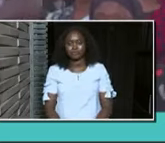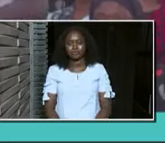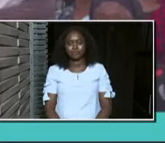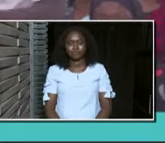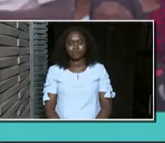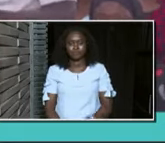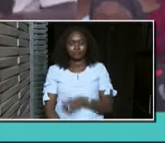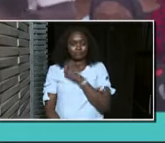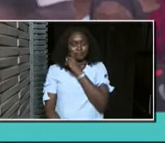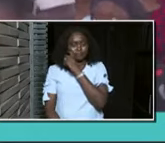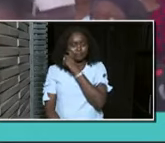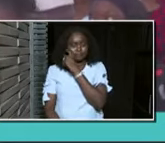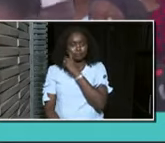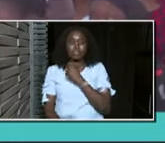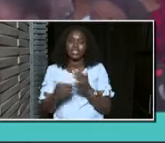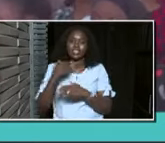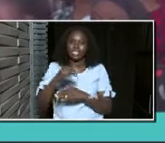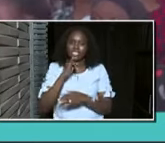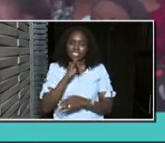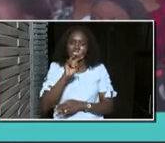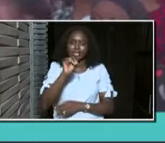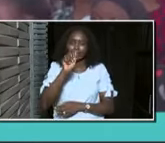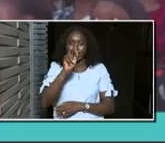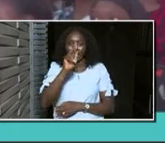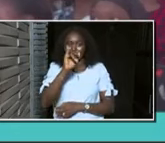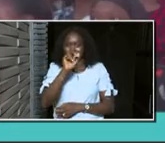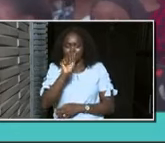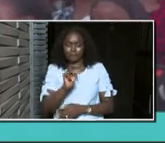Up next is Mariam Hamza.